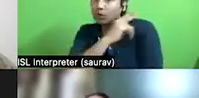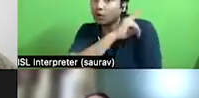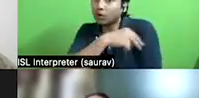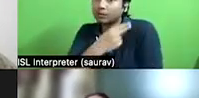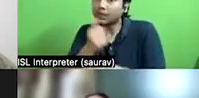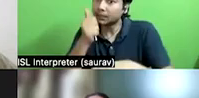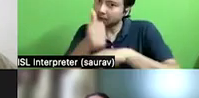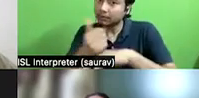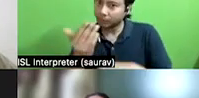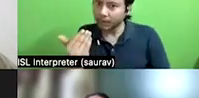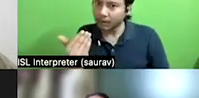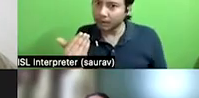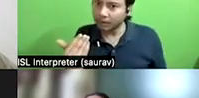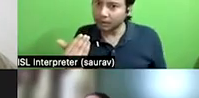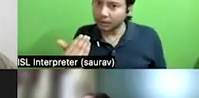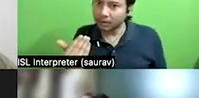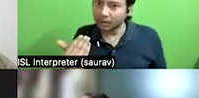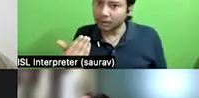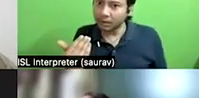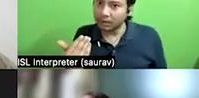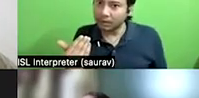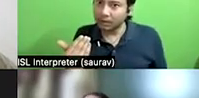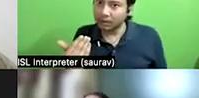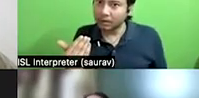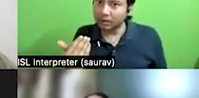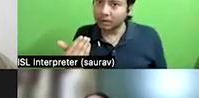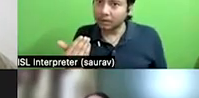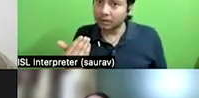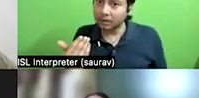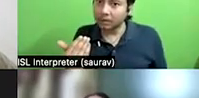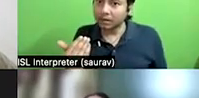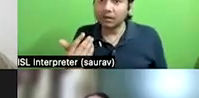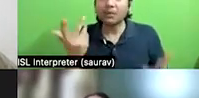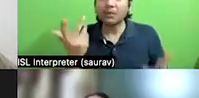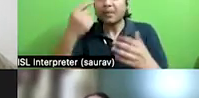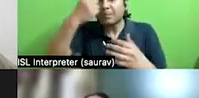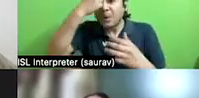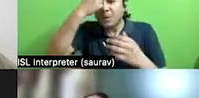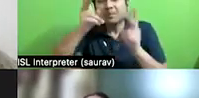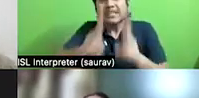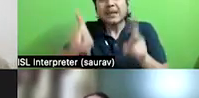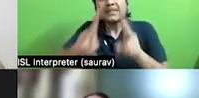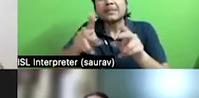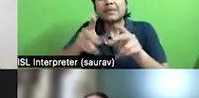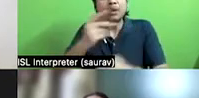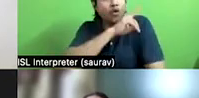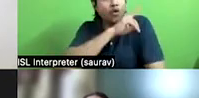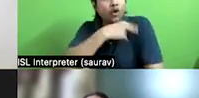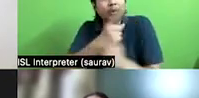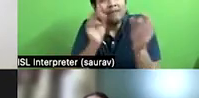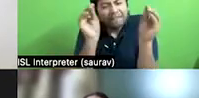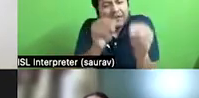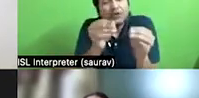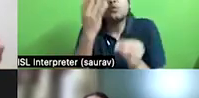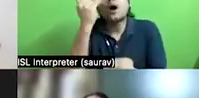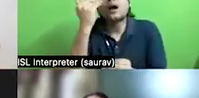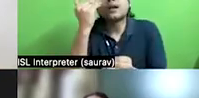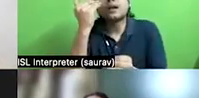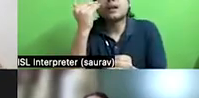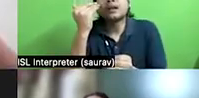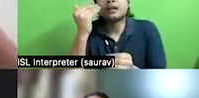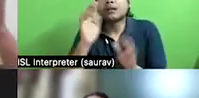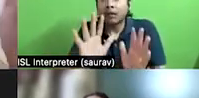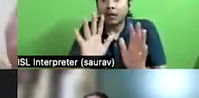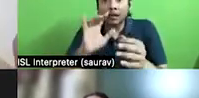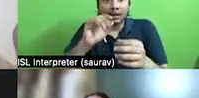Why? What is holding this in place? Why can't there be more hospitals? And by the way, I'm just using spinal cord